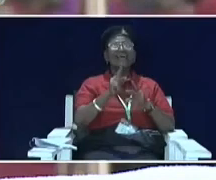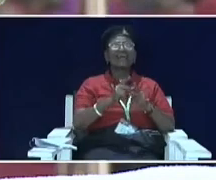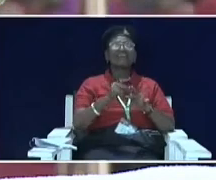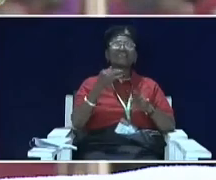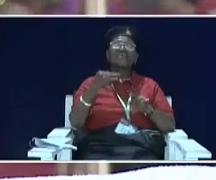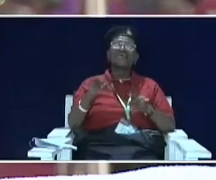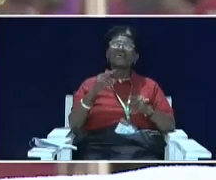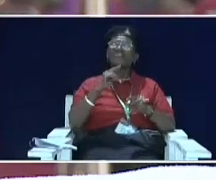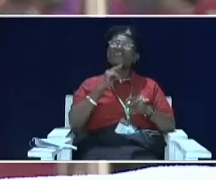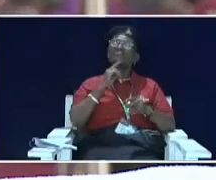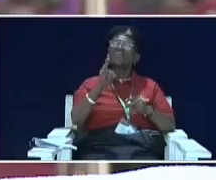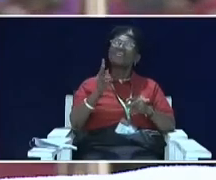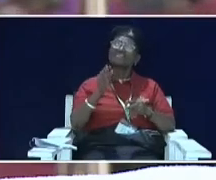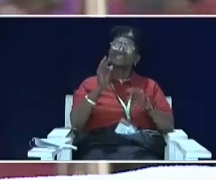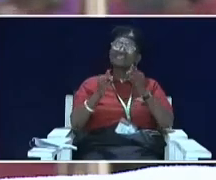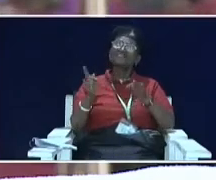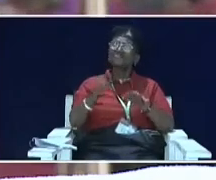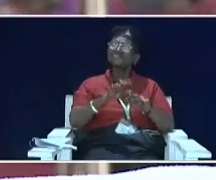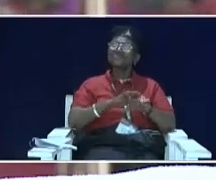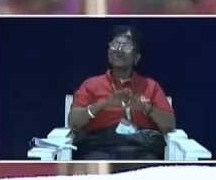get behind me, Satan.